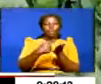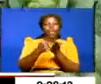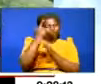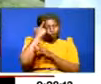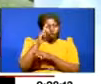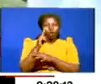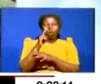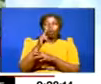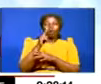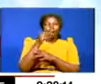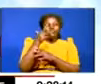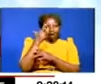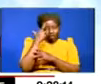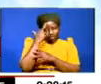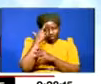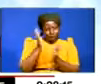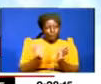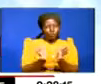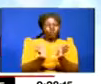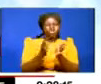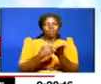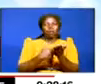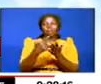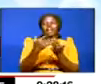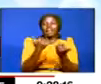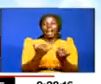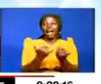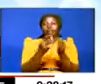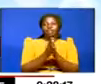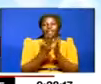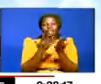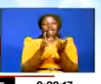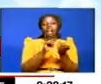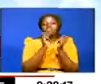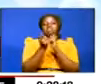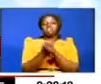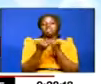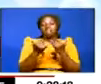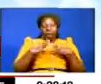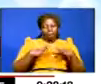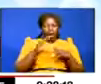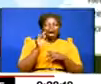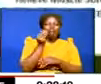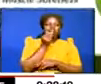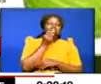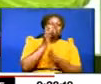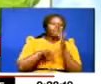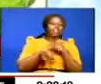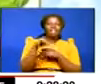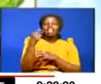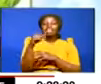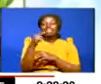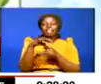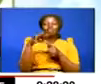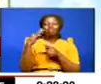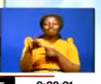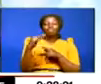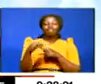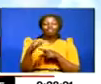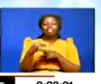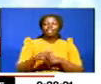the week. For the tables have turned and they are eating greens as if they are dowry.